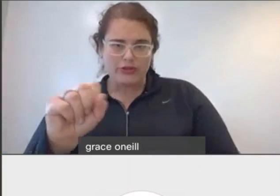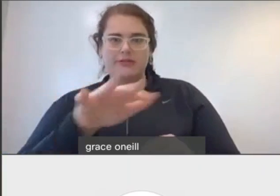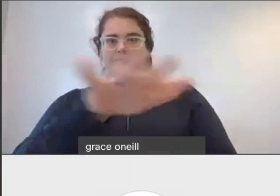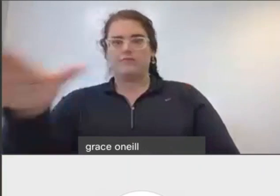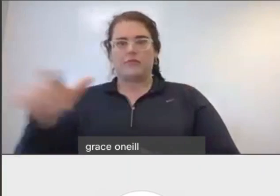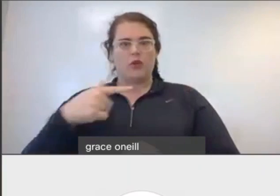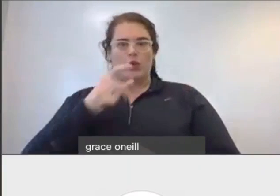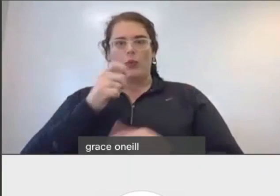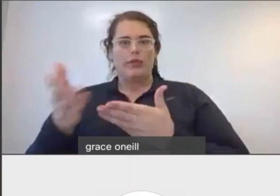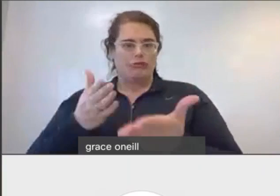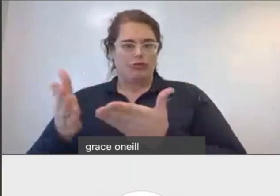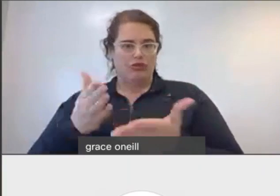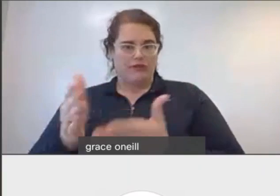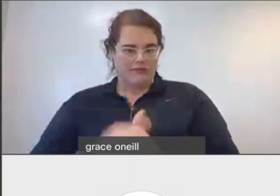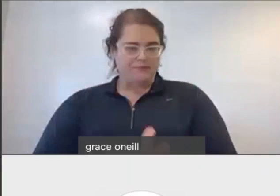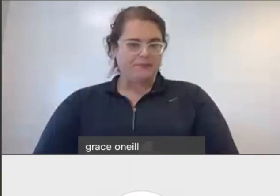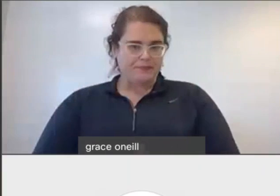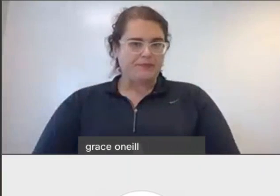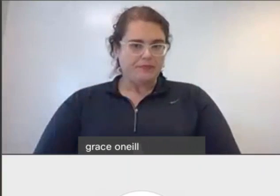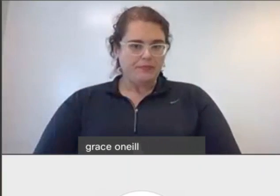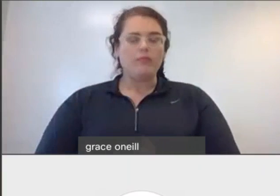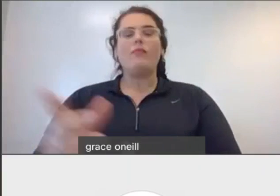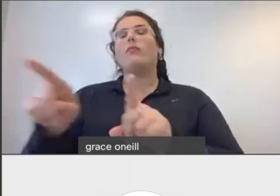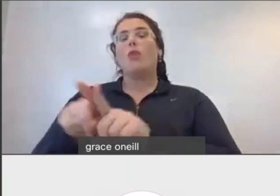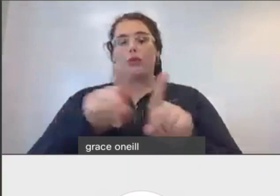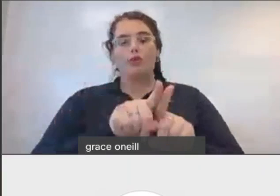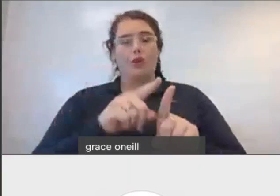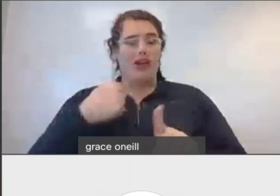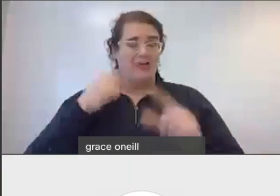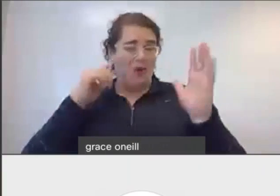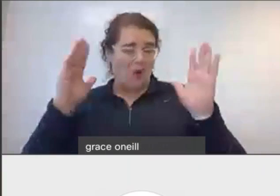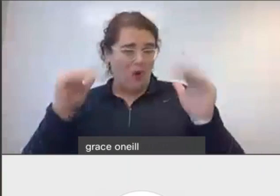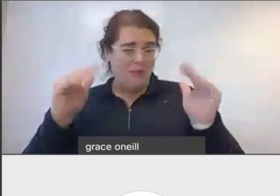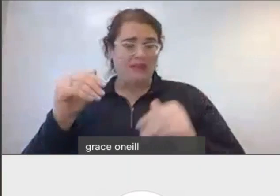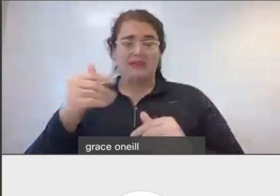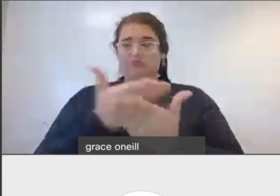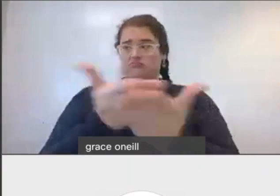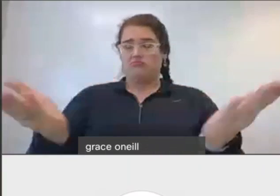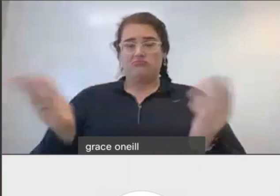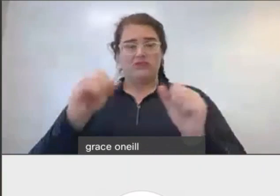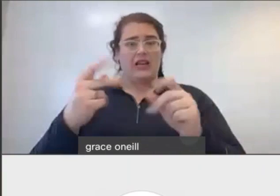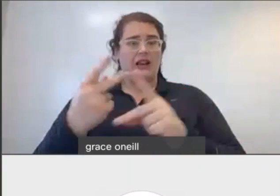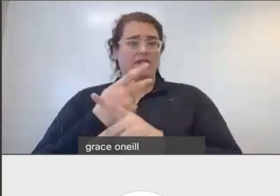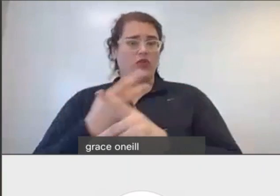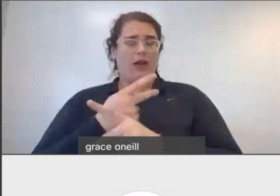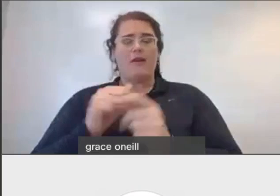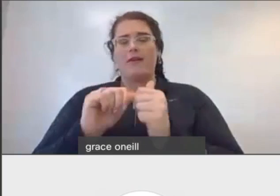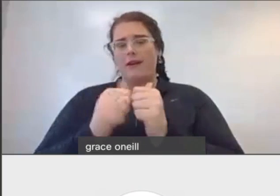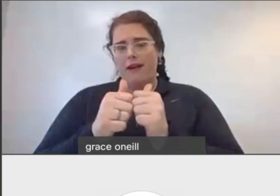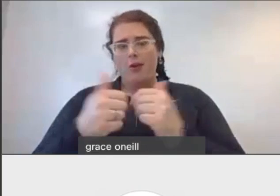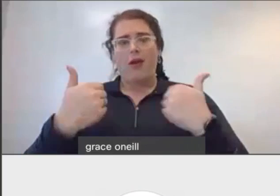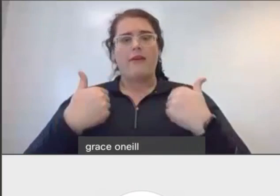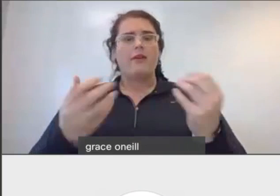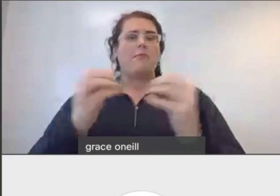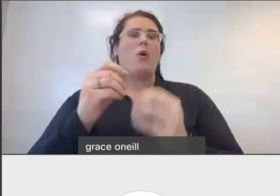hope is to also figure out a way together that we can have more of